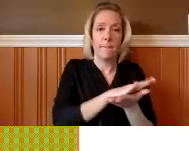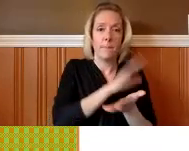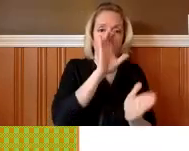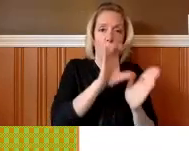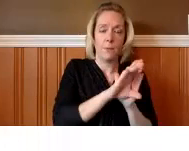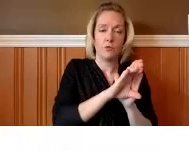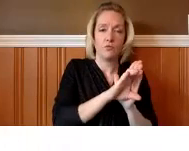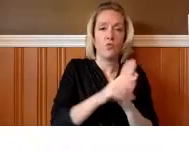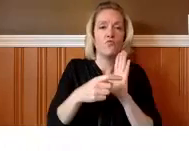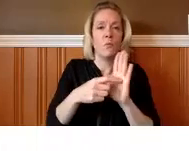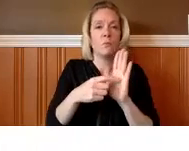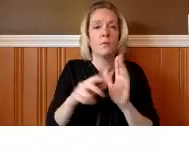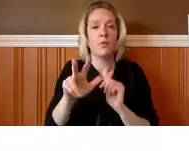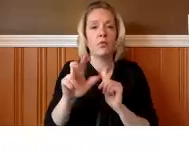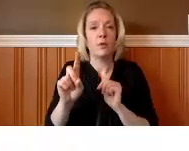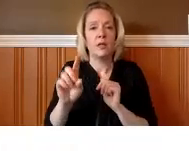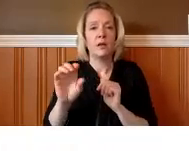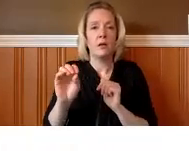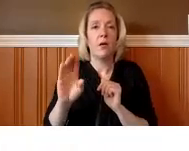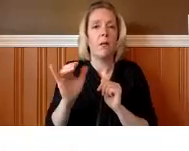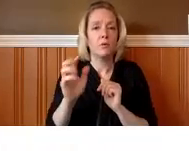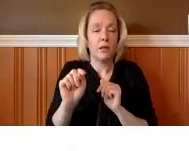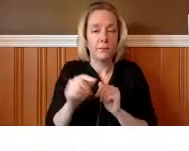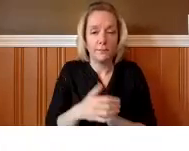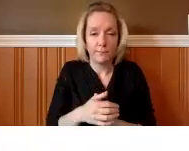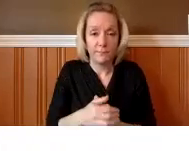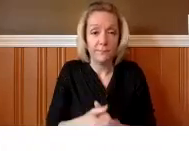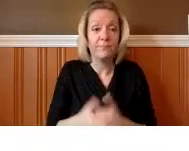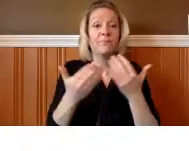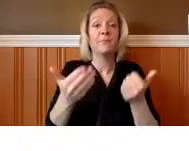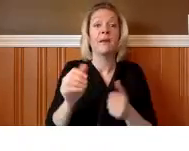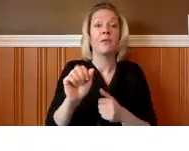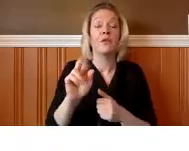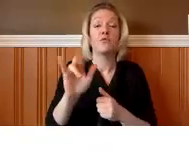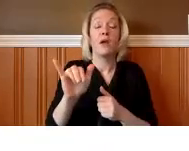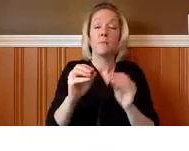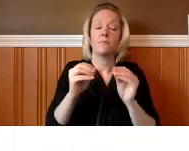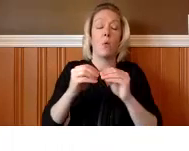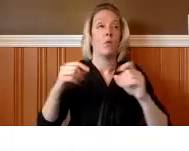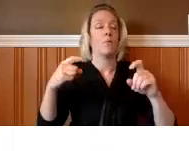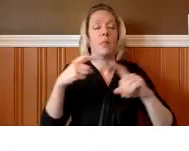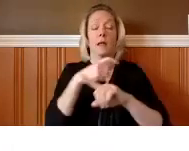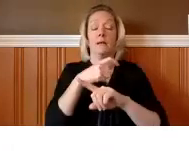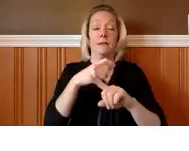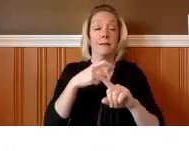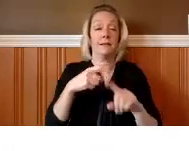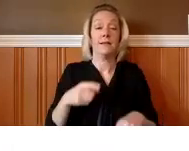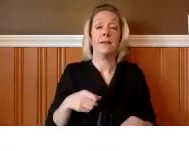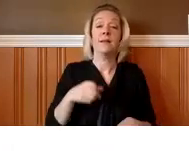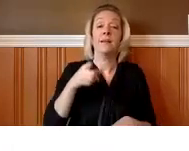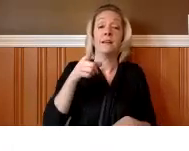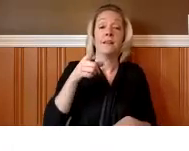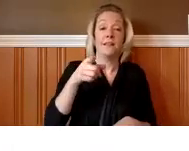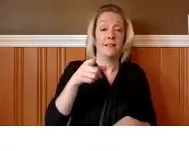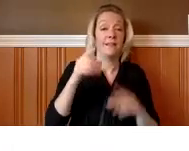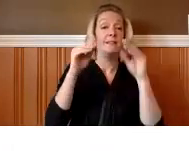Okay. Great. So here we have more complexity of array. So this is one organized teacher,